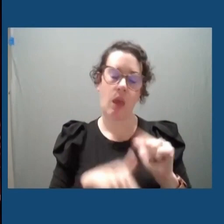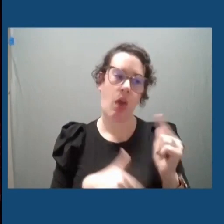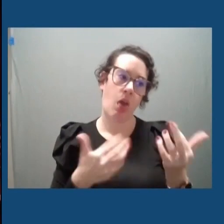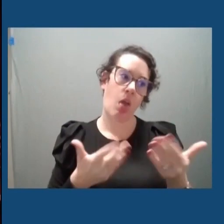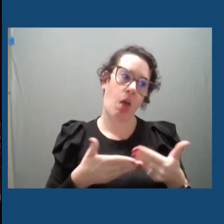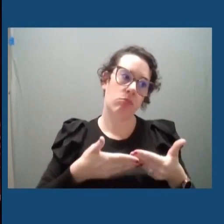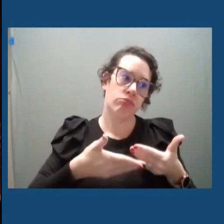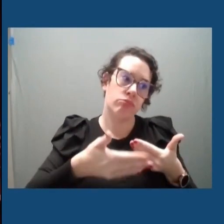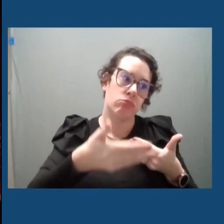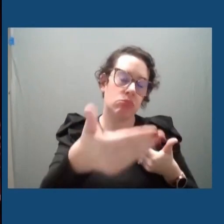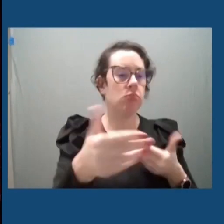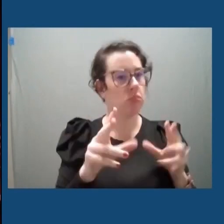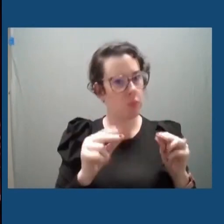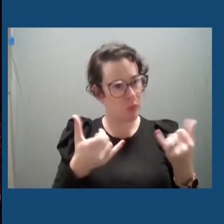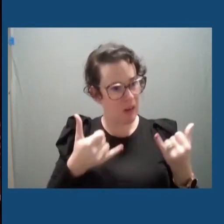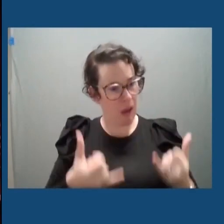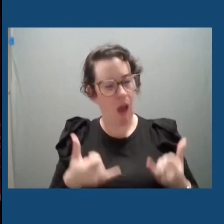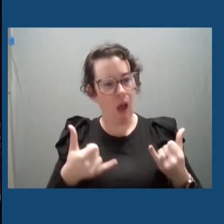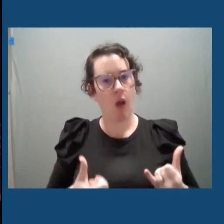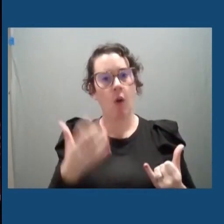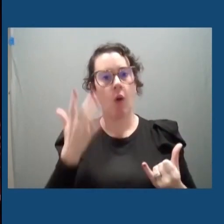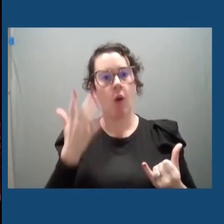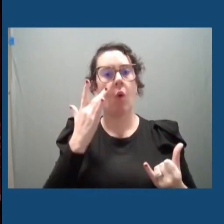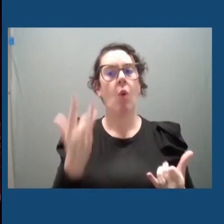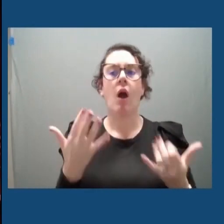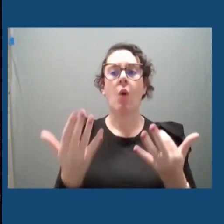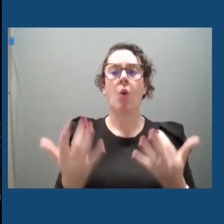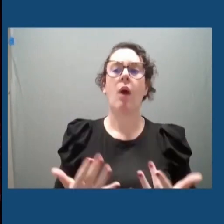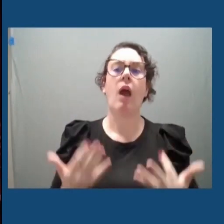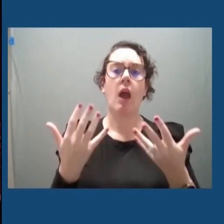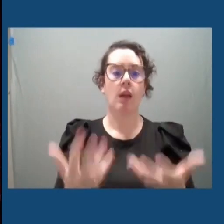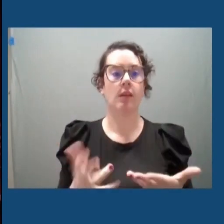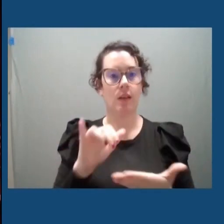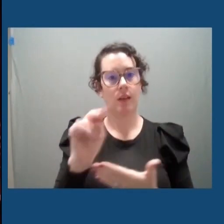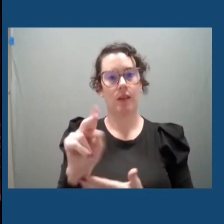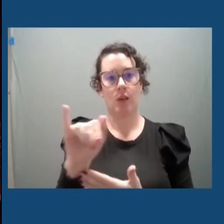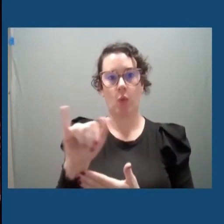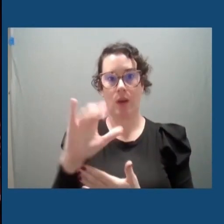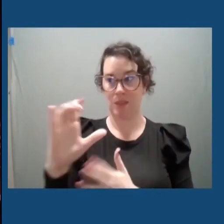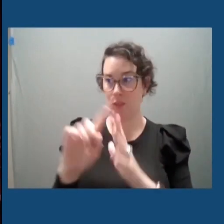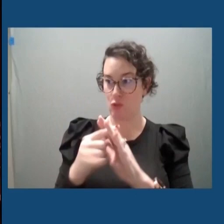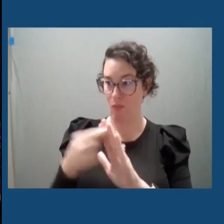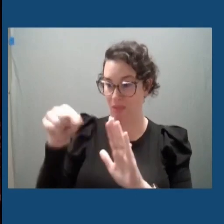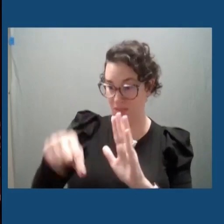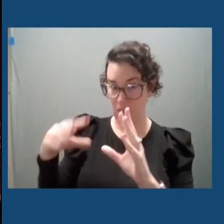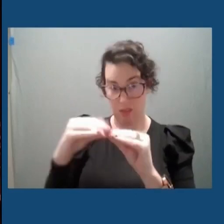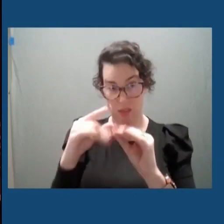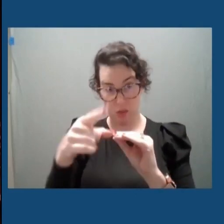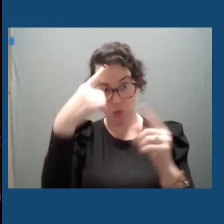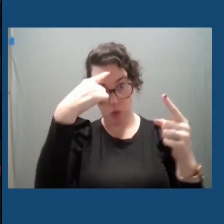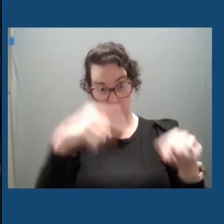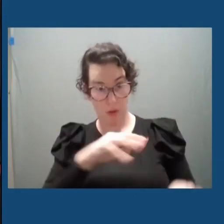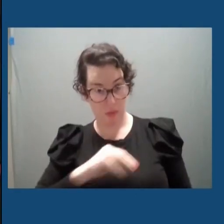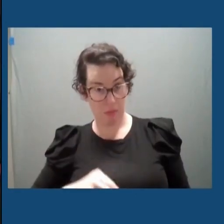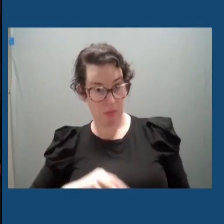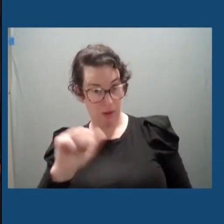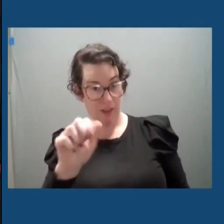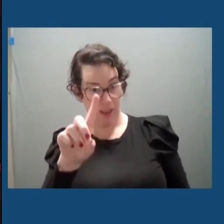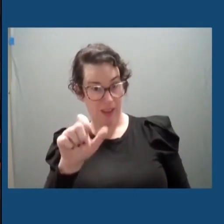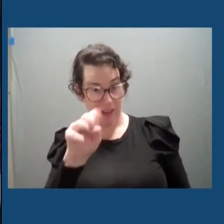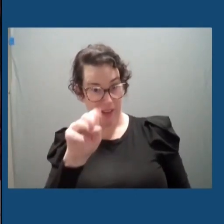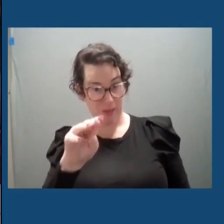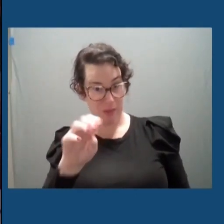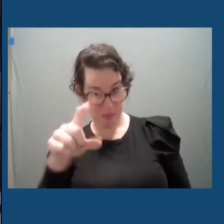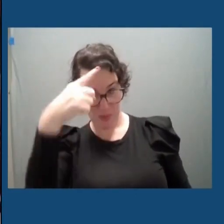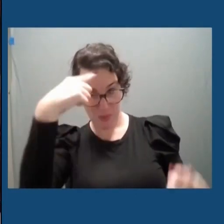waiting for? Let's unleash New York City's potential beginning this session. Do you agree with that, Mayor Adams? That's...